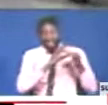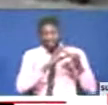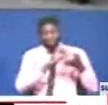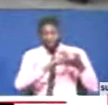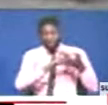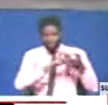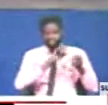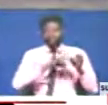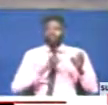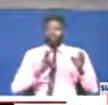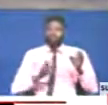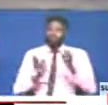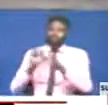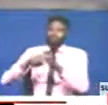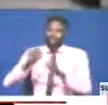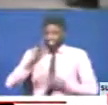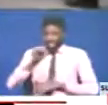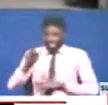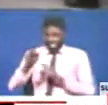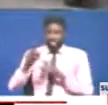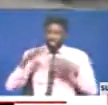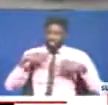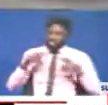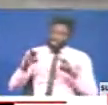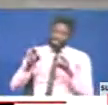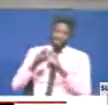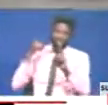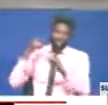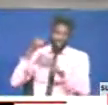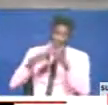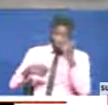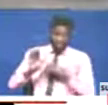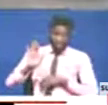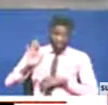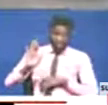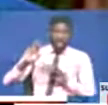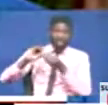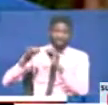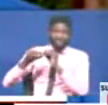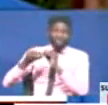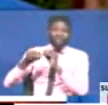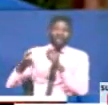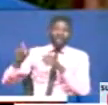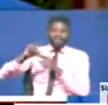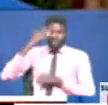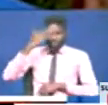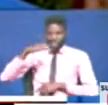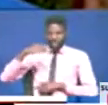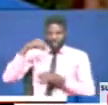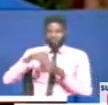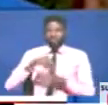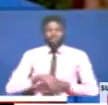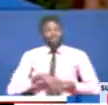Alliance was seen as an attempt to strengthen the ruling alliance's numerical strength in the house. So kwa hivyo si ati ni watu